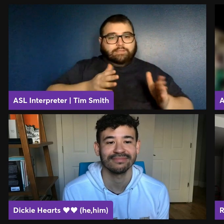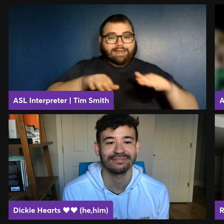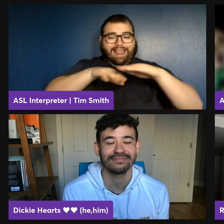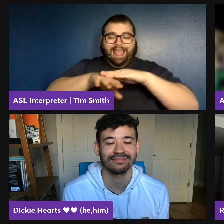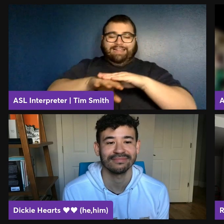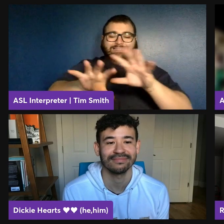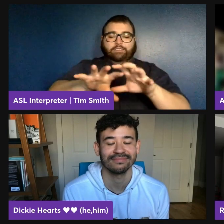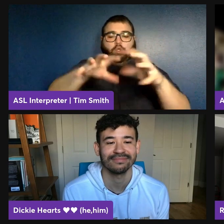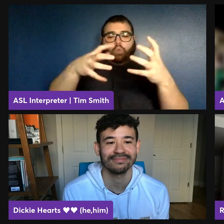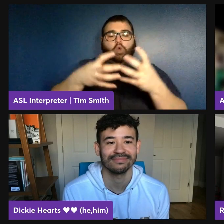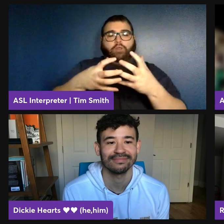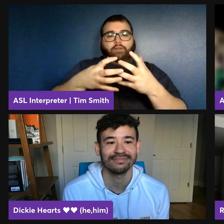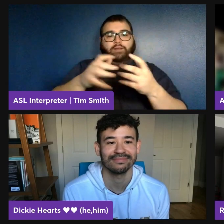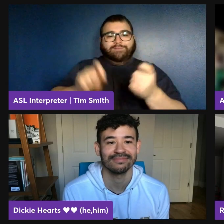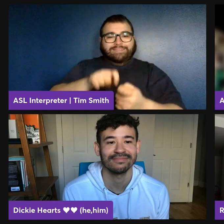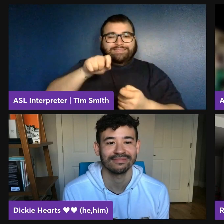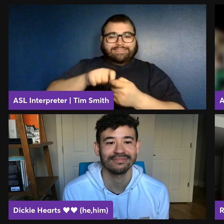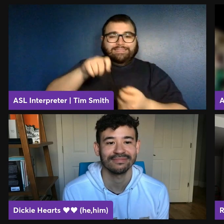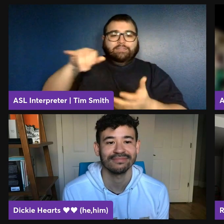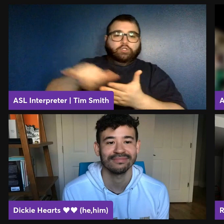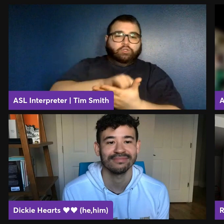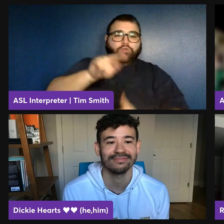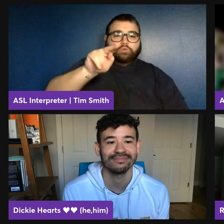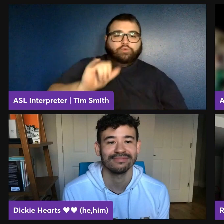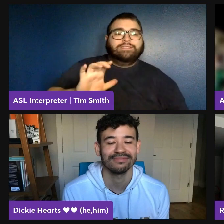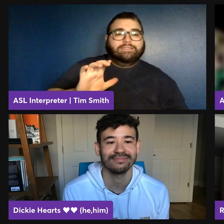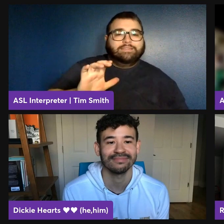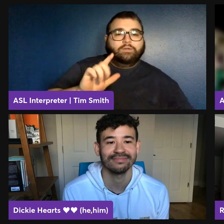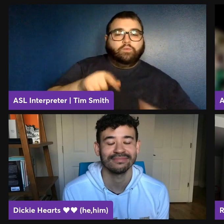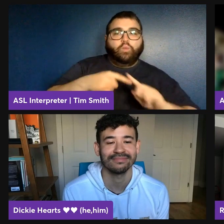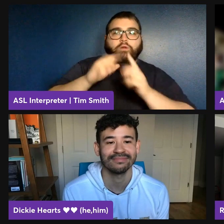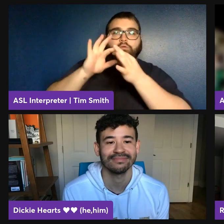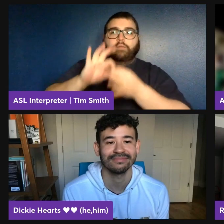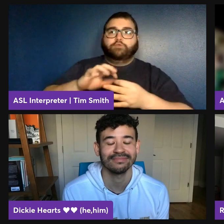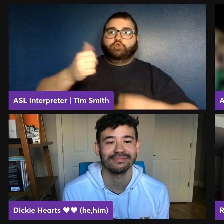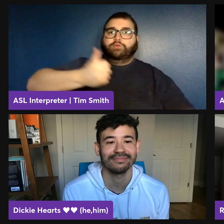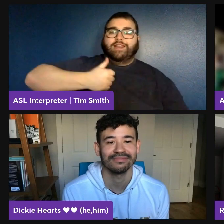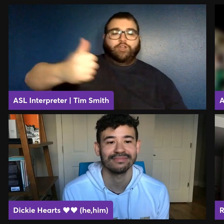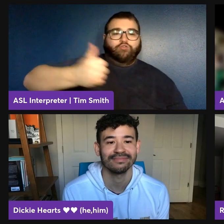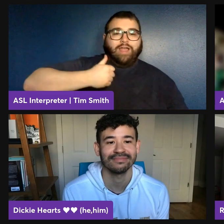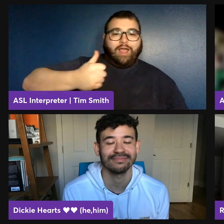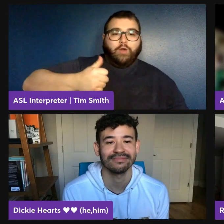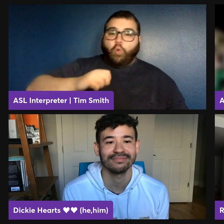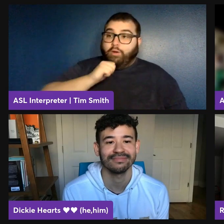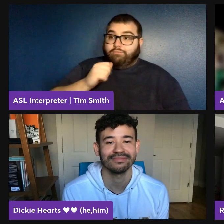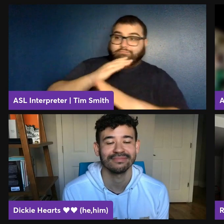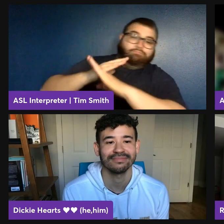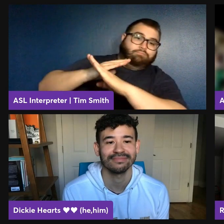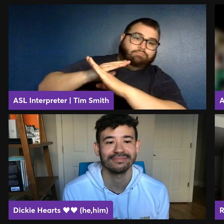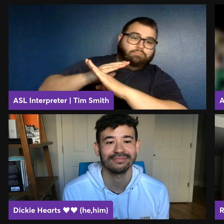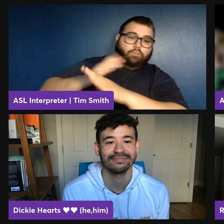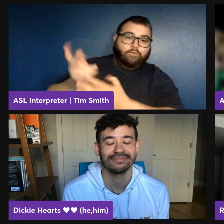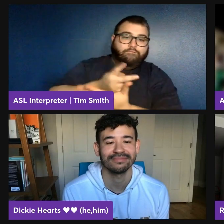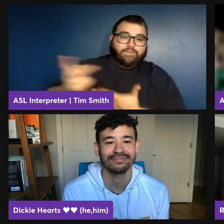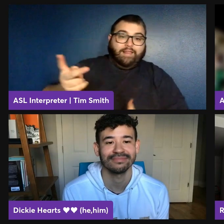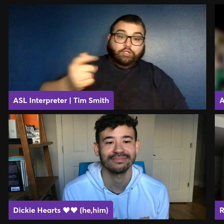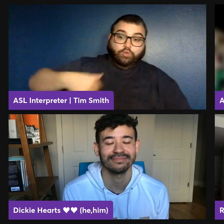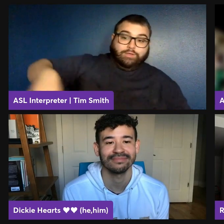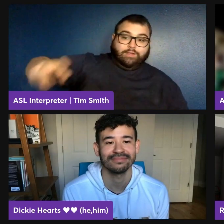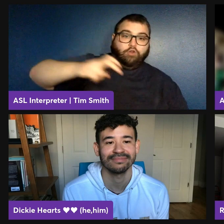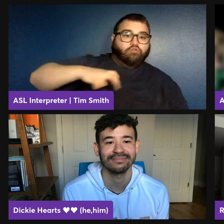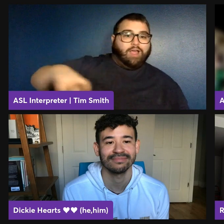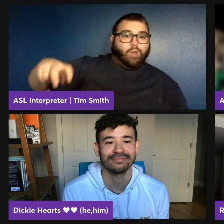world, particularly in New York City, when it comes to getting around or not getting around or failing to get around or just live